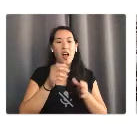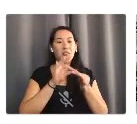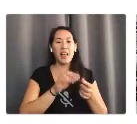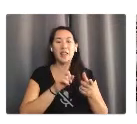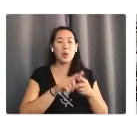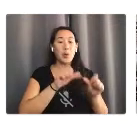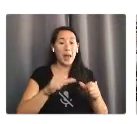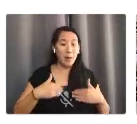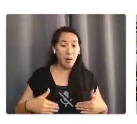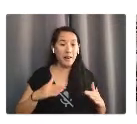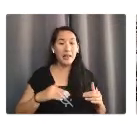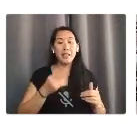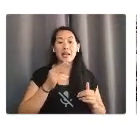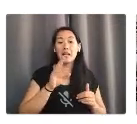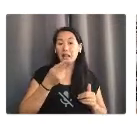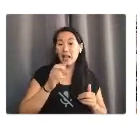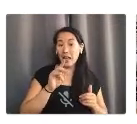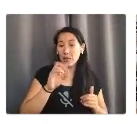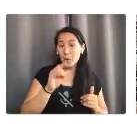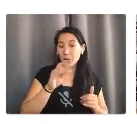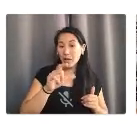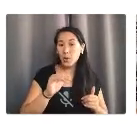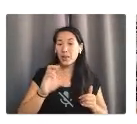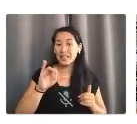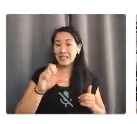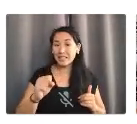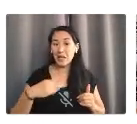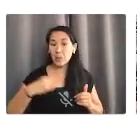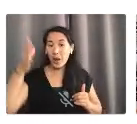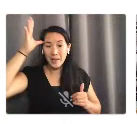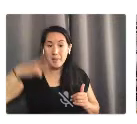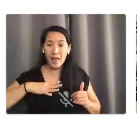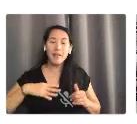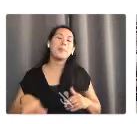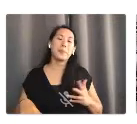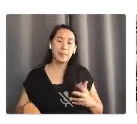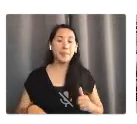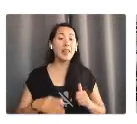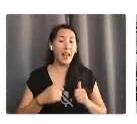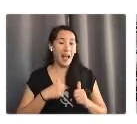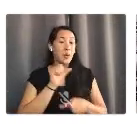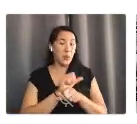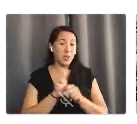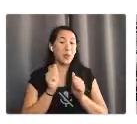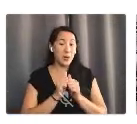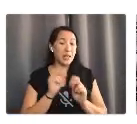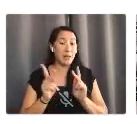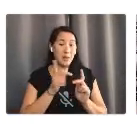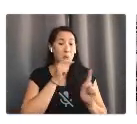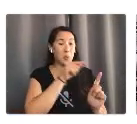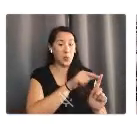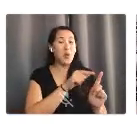of able-bodied heterosexual cis male. Now, I work with folks that fall both in the major category and